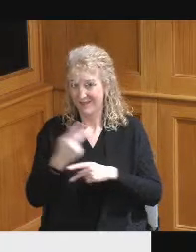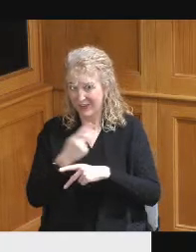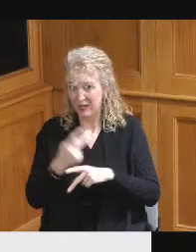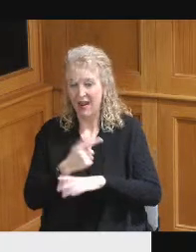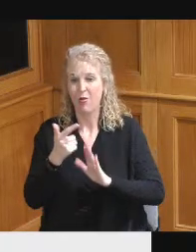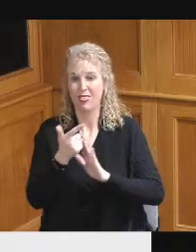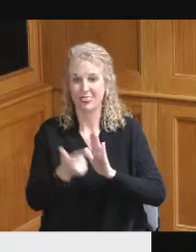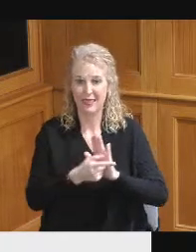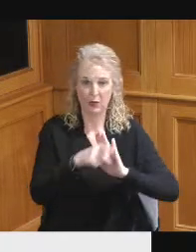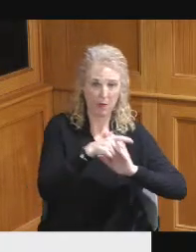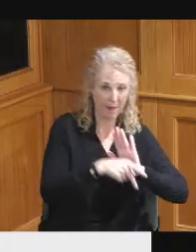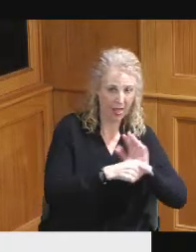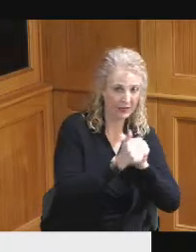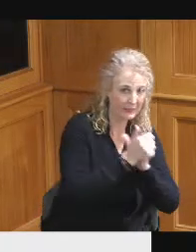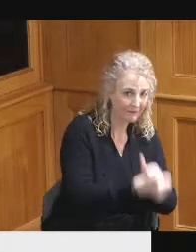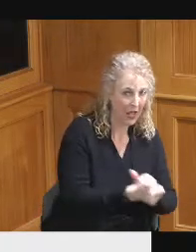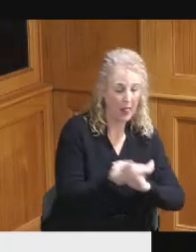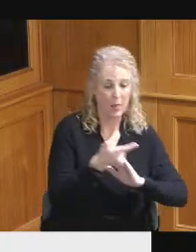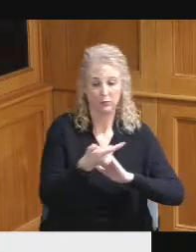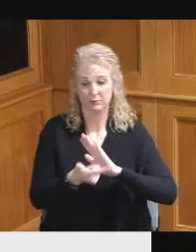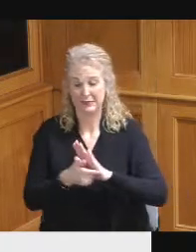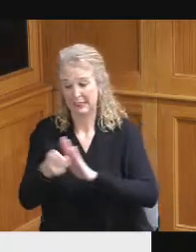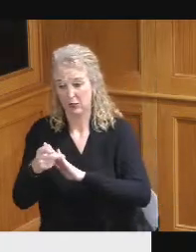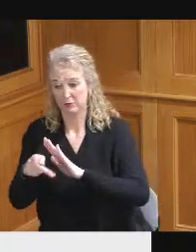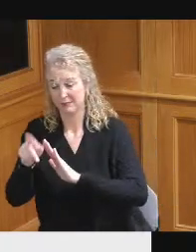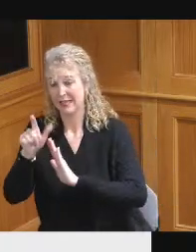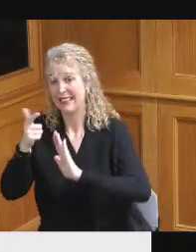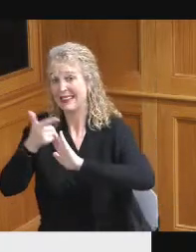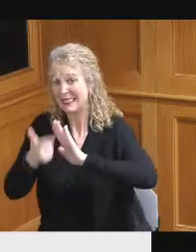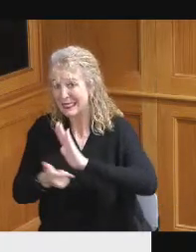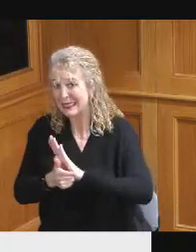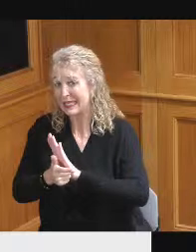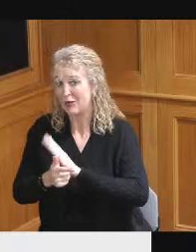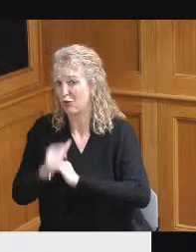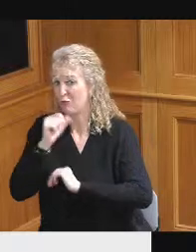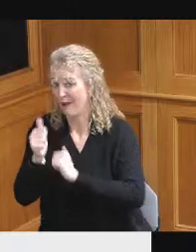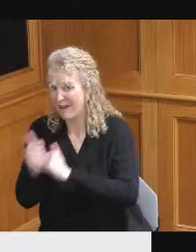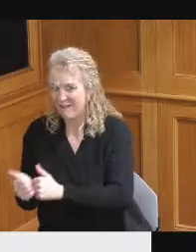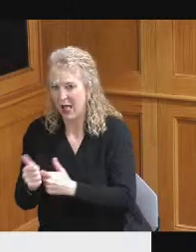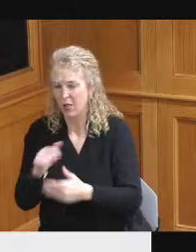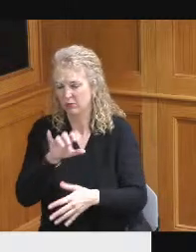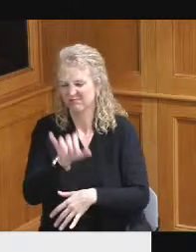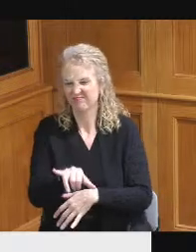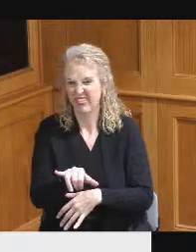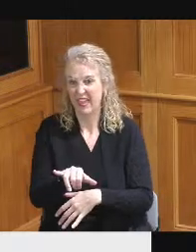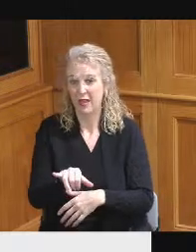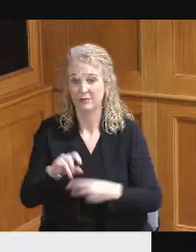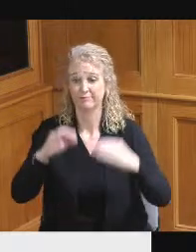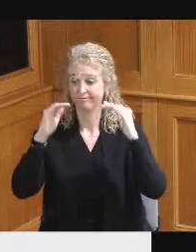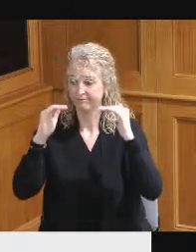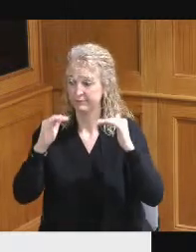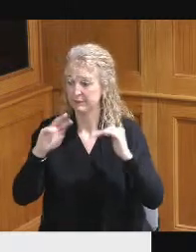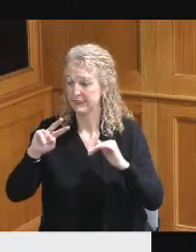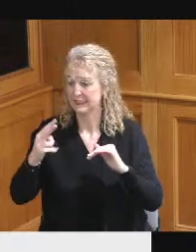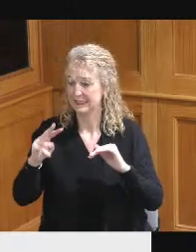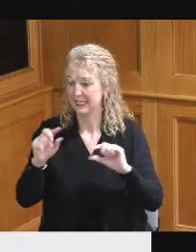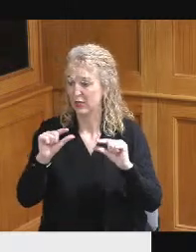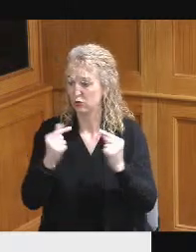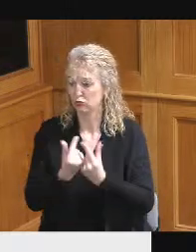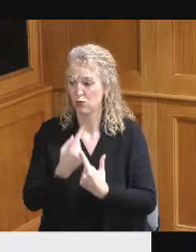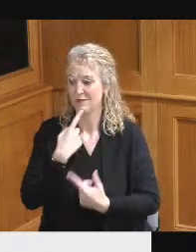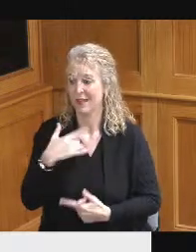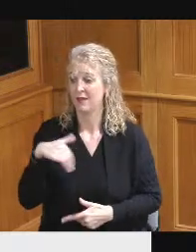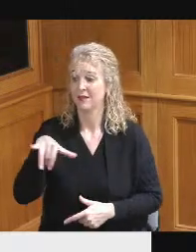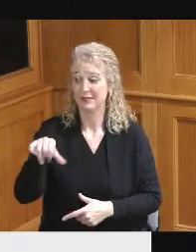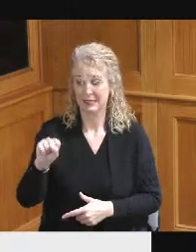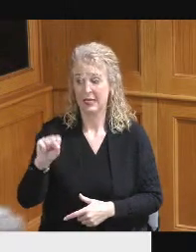the hospitals and with public health, and really set us up for success moving forward. And then the second focus group affirmed the